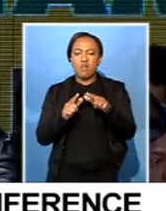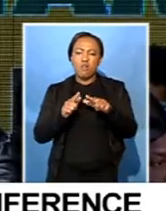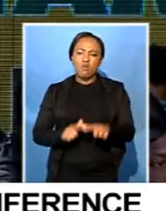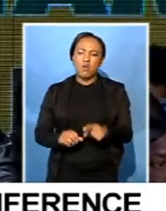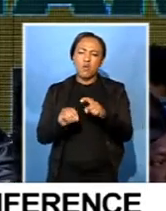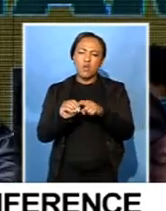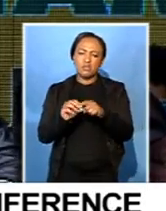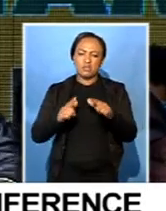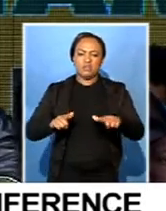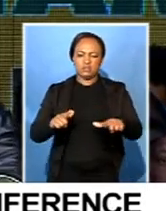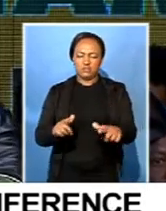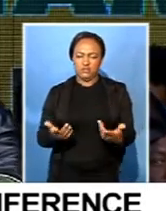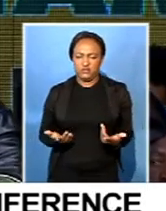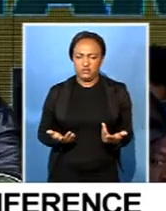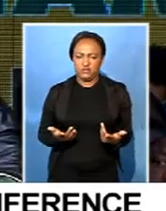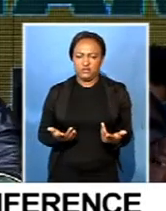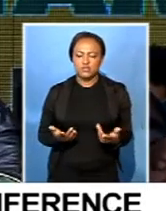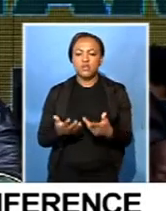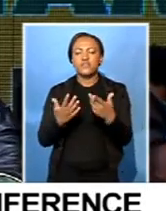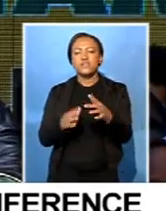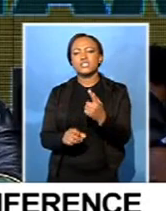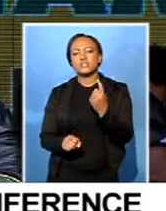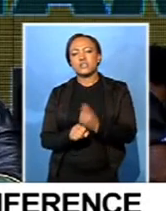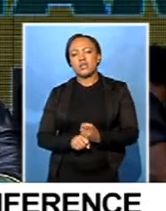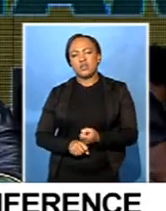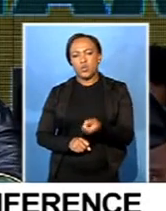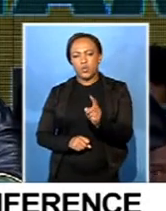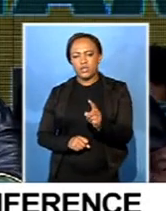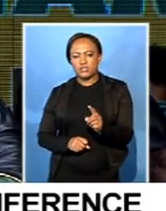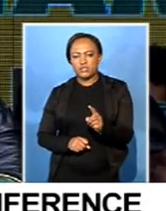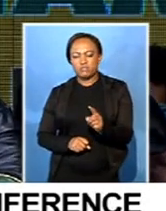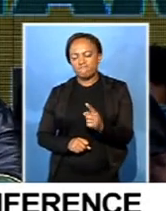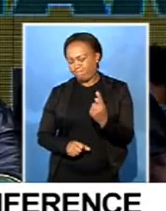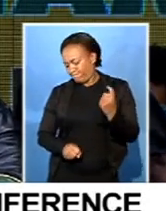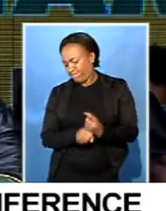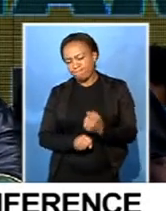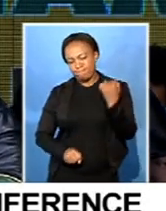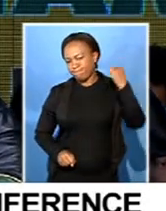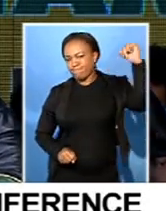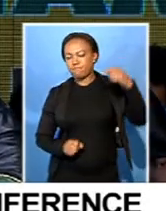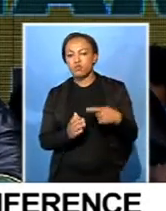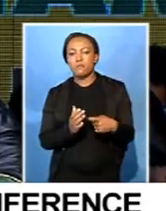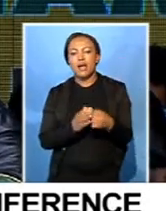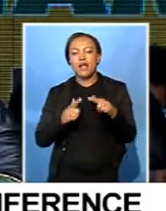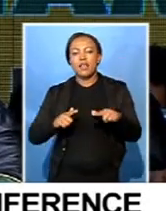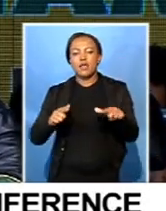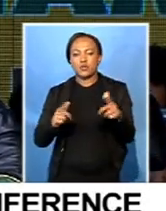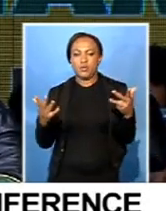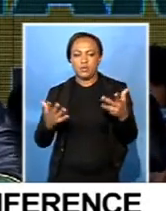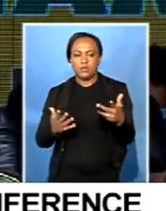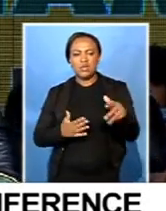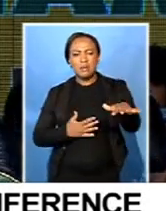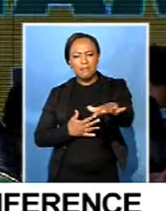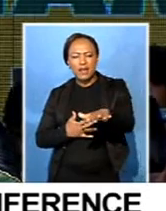land, and even denied the right to purchase land in areas